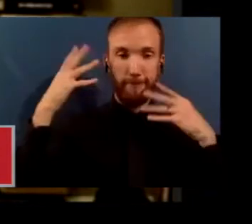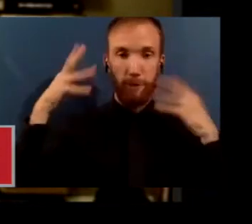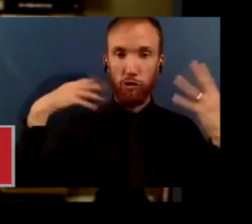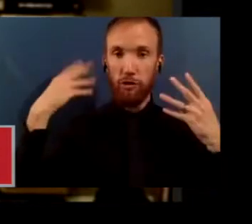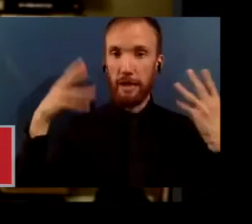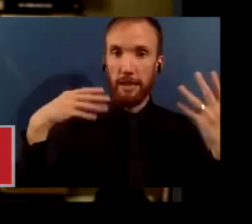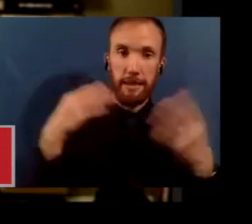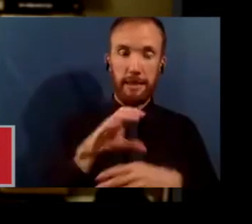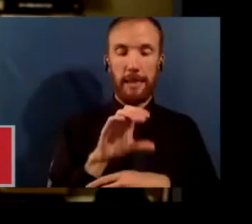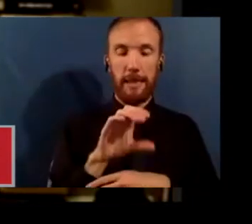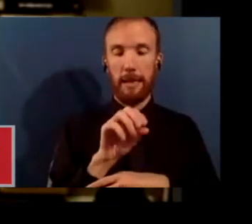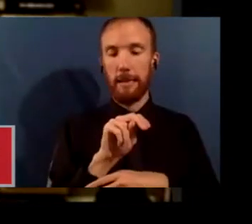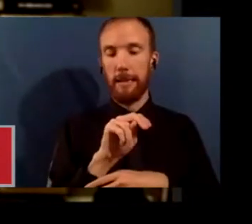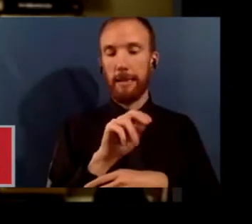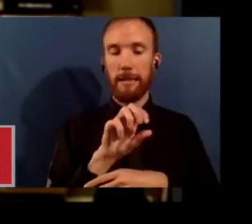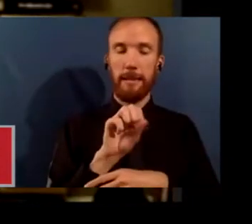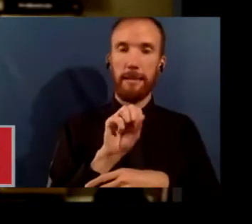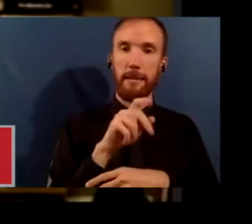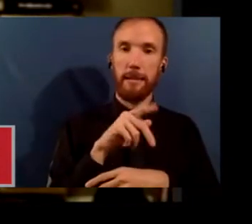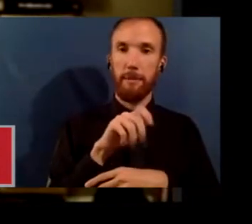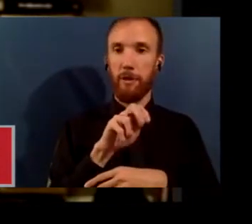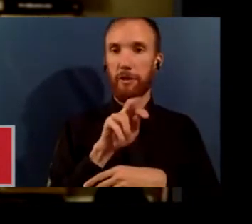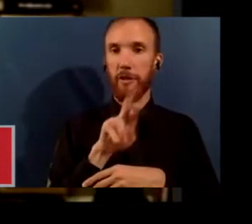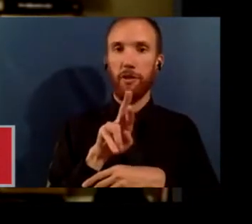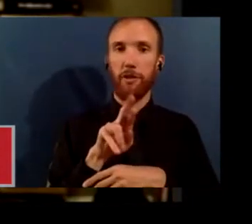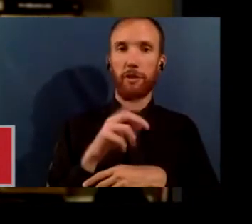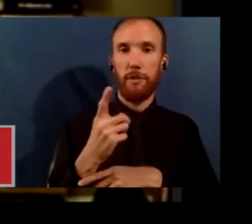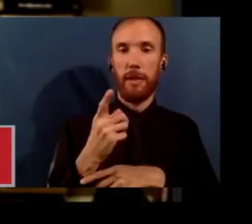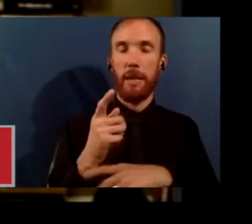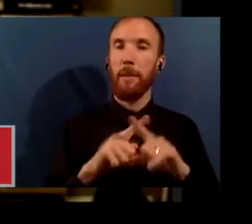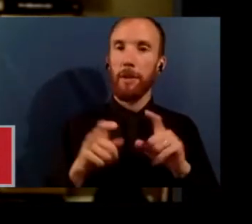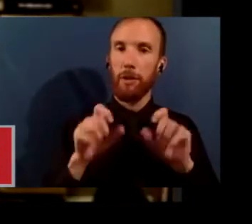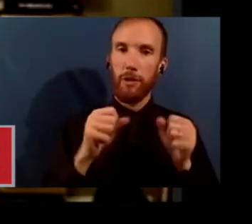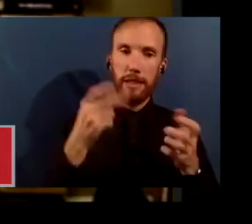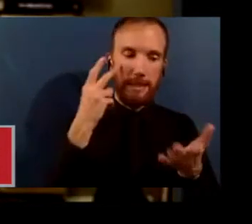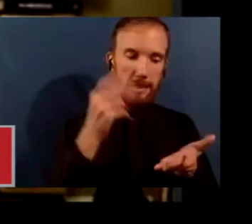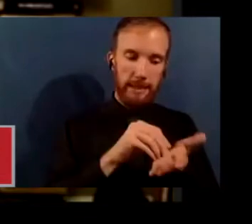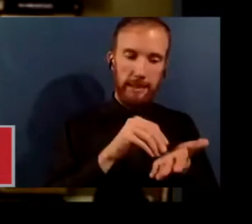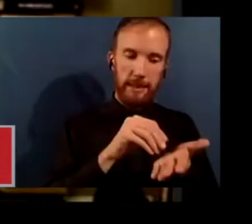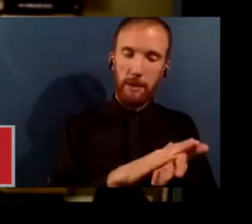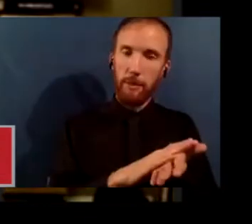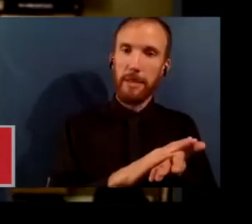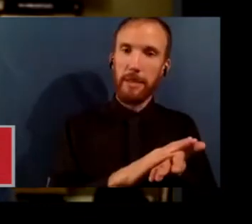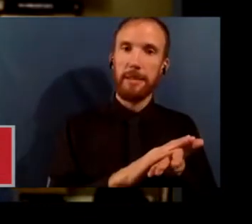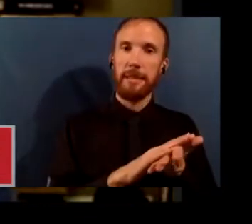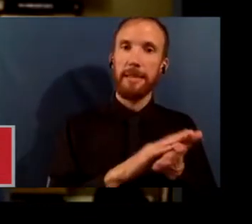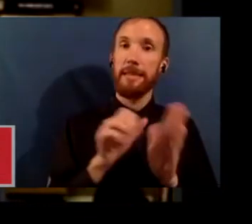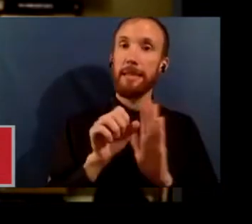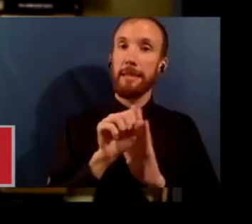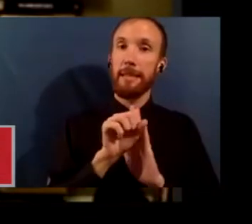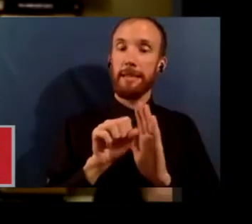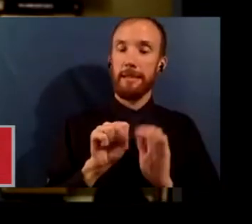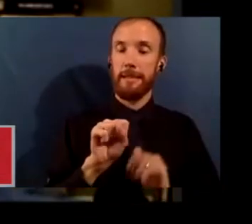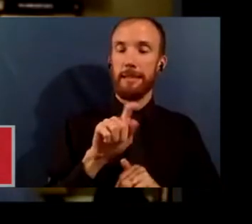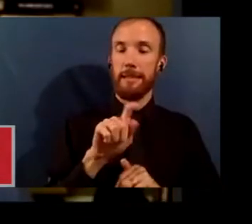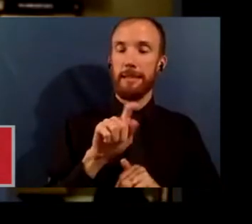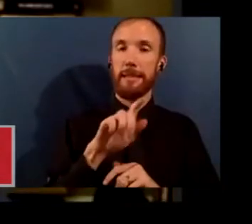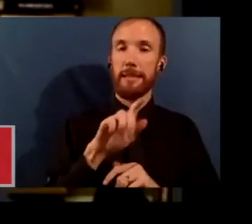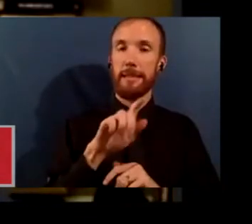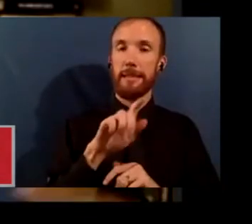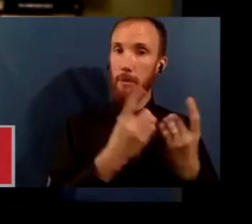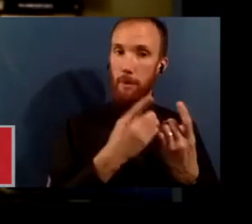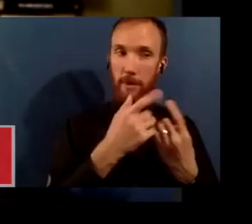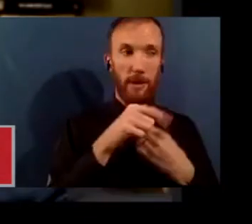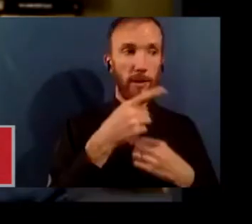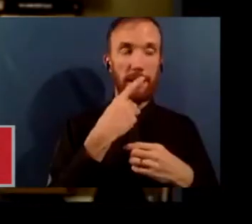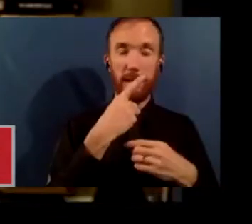where they go over this and they tell you, this is what we're doing. It's State Department documents. It's not out of my head. They are saying this, and